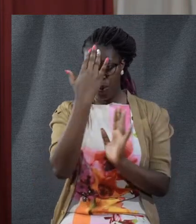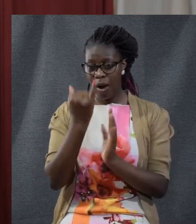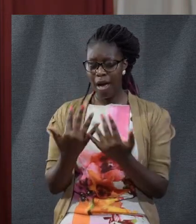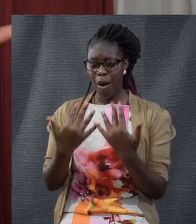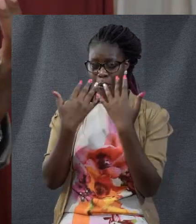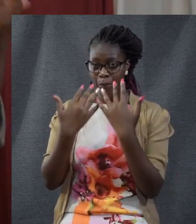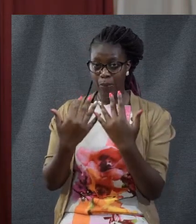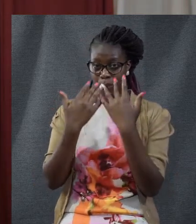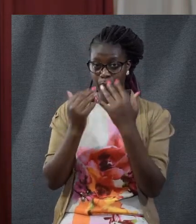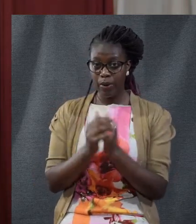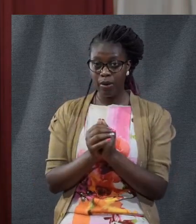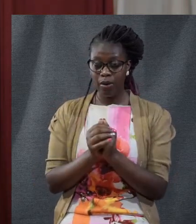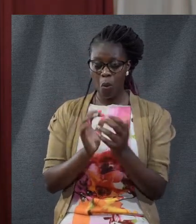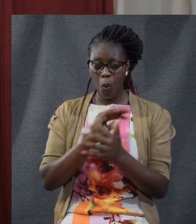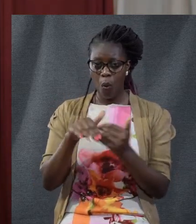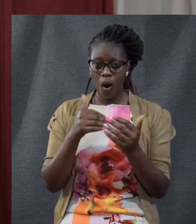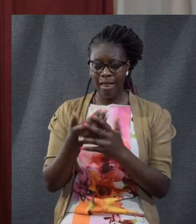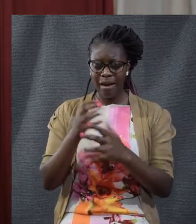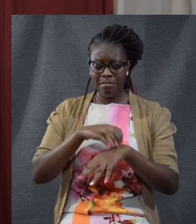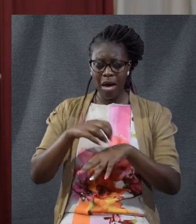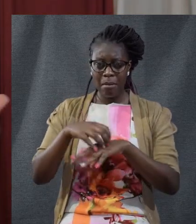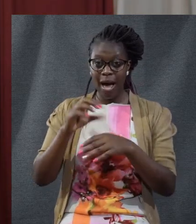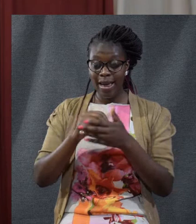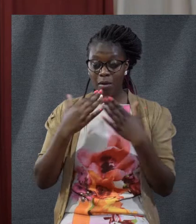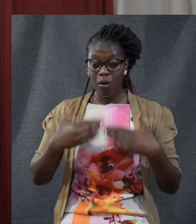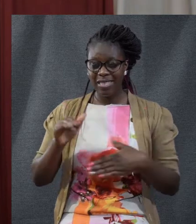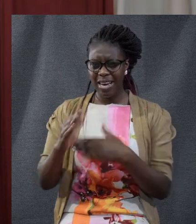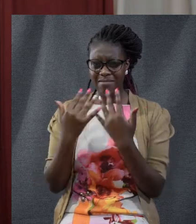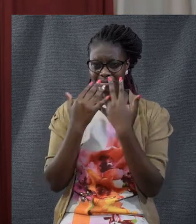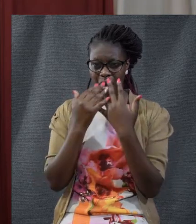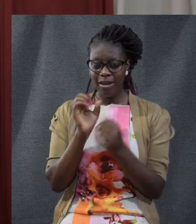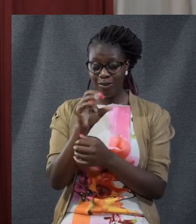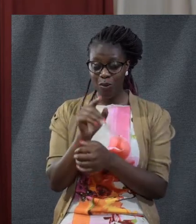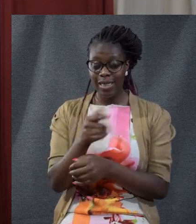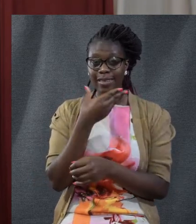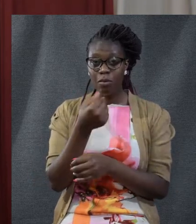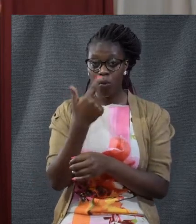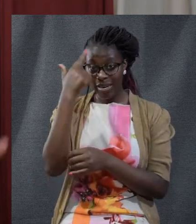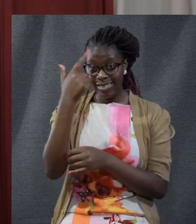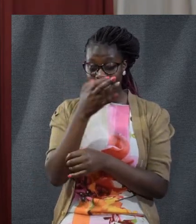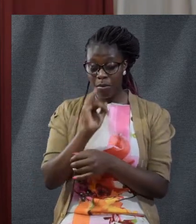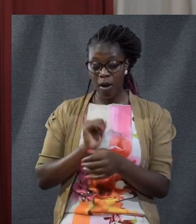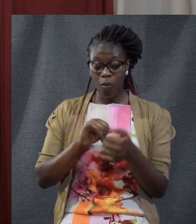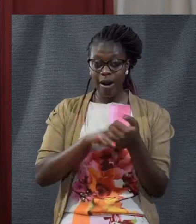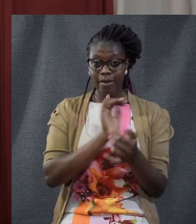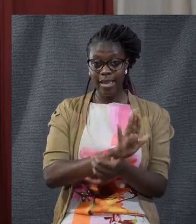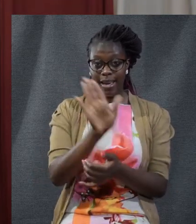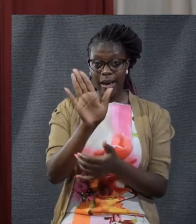breath, because the sores in his body were stinking. And so he was a man who was rejected by his own